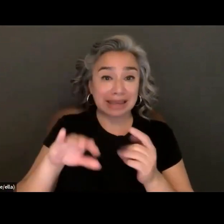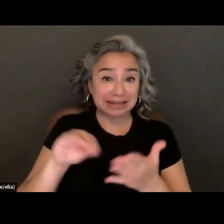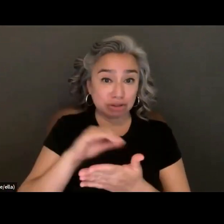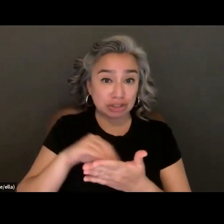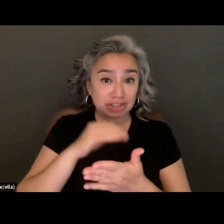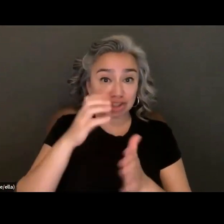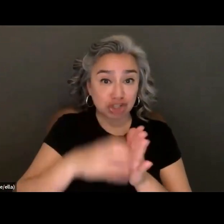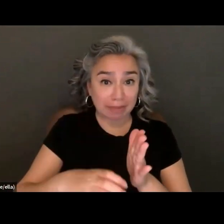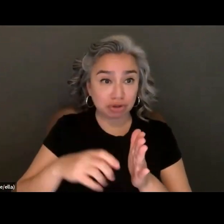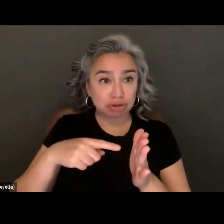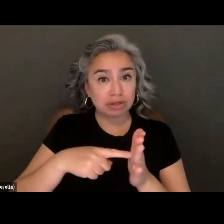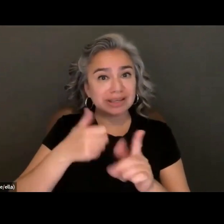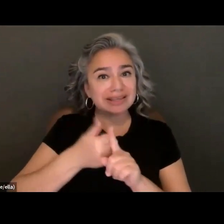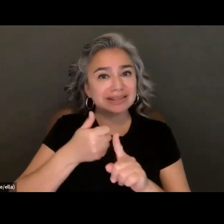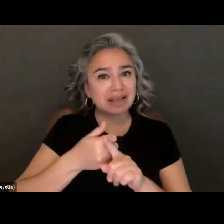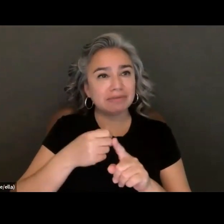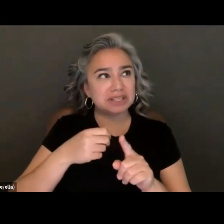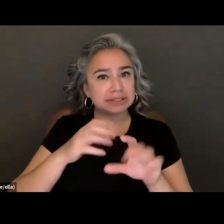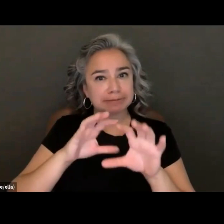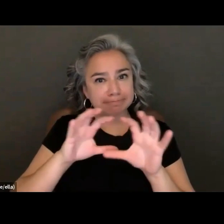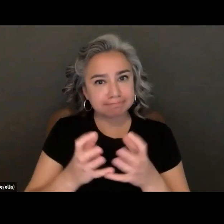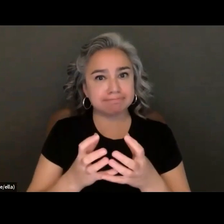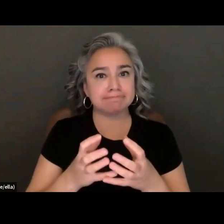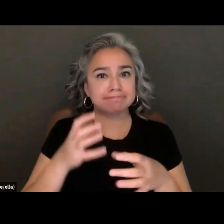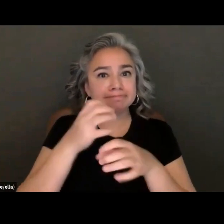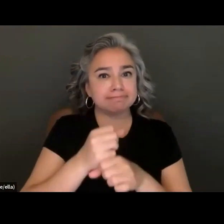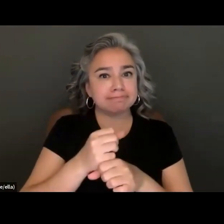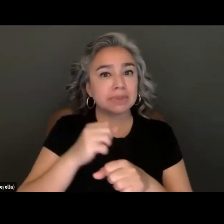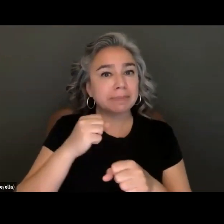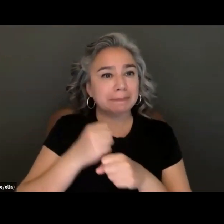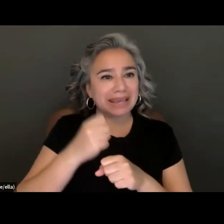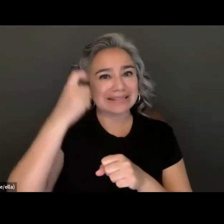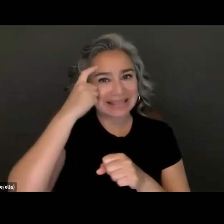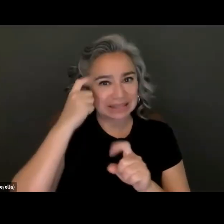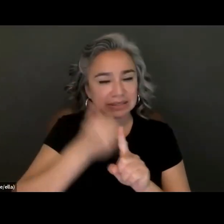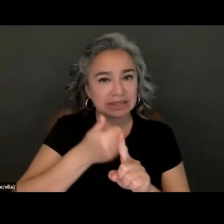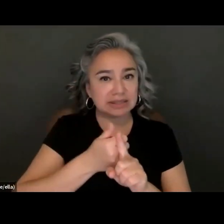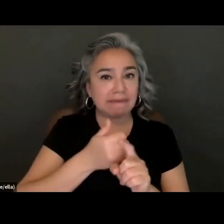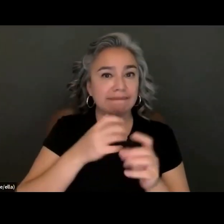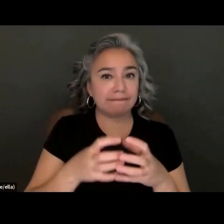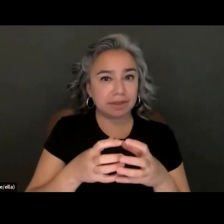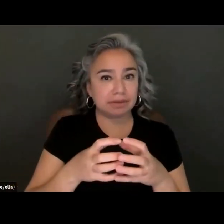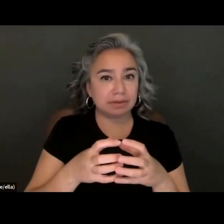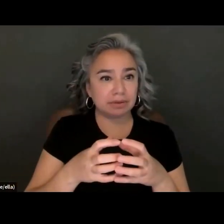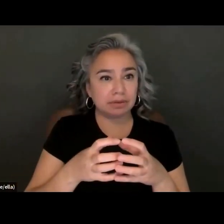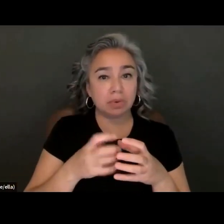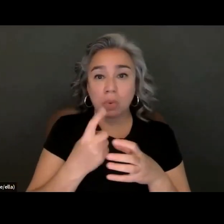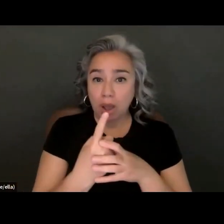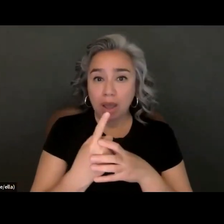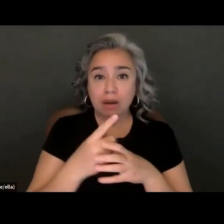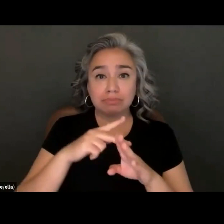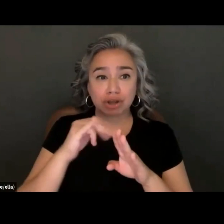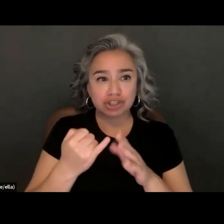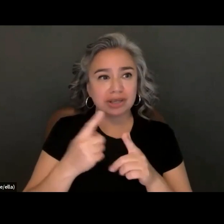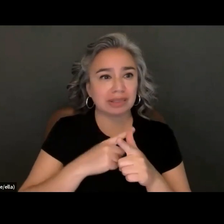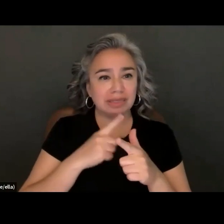of a self-encapsulated project, that it kind of makes sense by itself, that you can wrap it into a single project, then